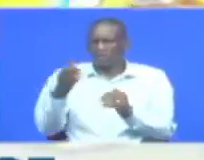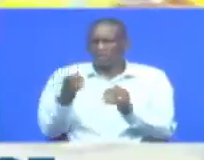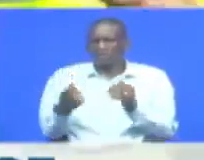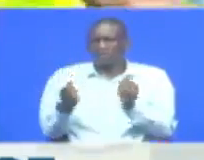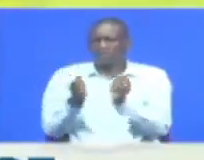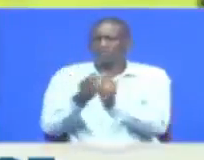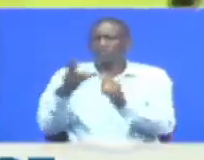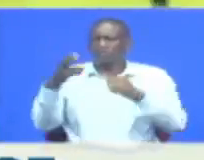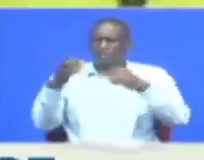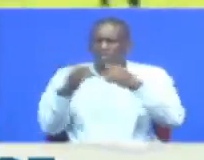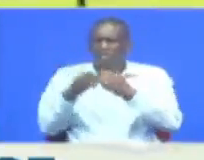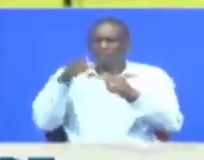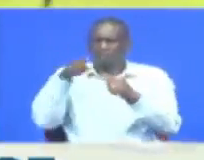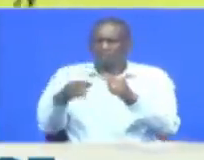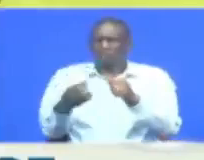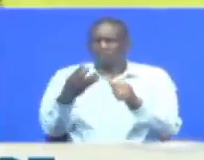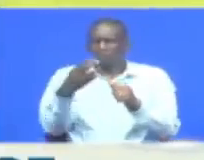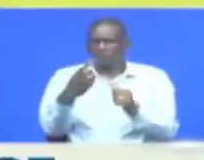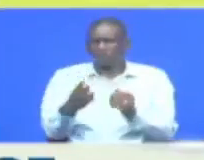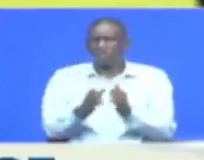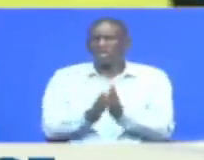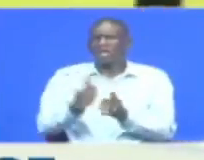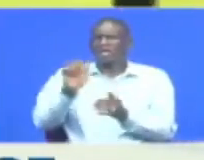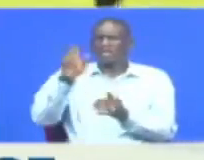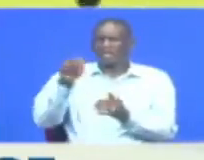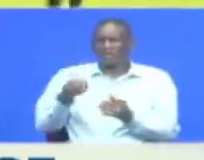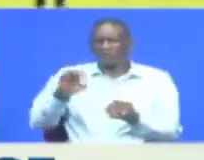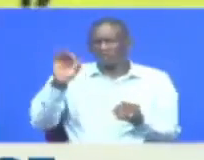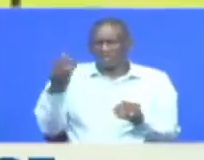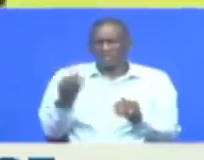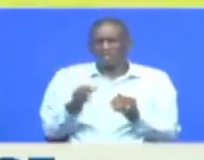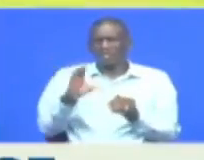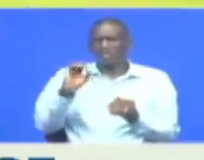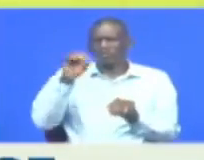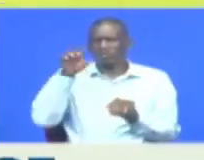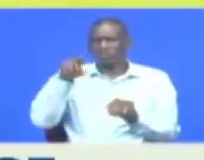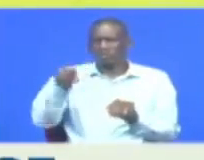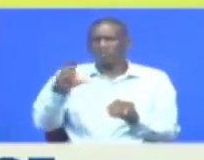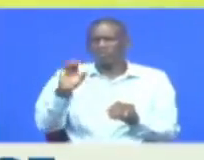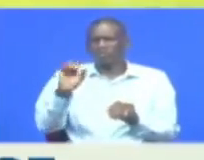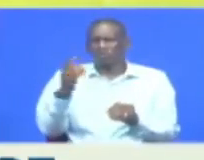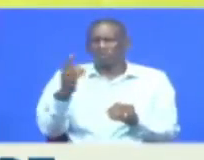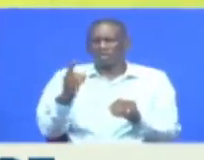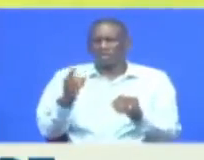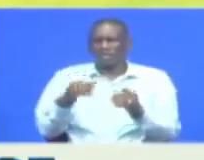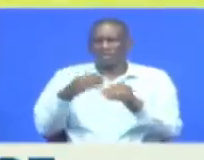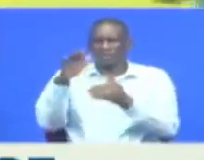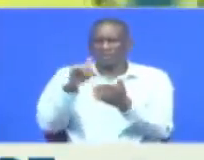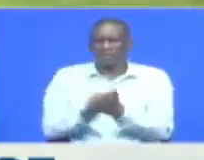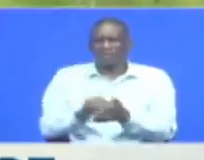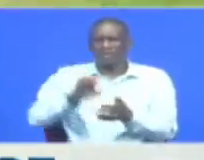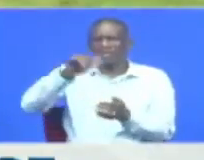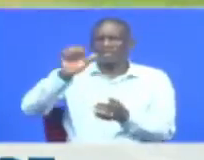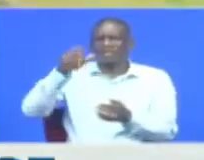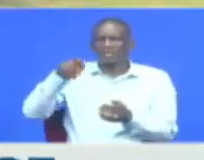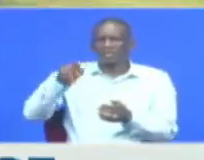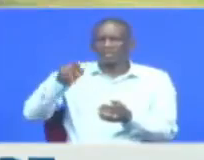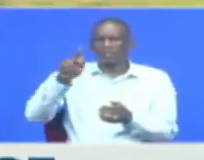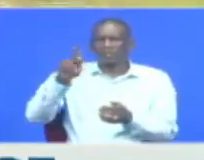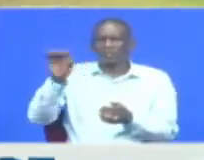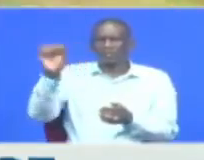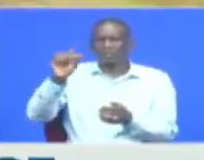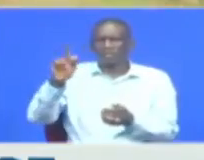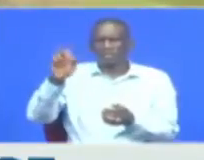minutes and 42 seconds, while Kennedy Kimtai came in third 0.01 seconds later. Jepkosgei needed 32 minutes